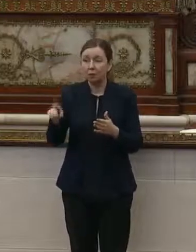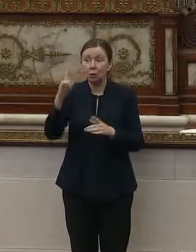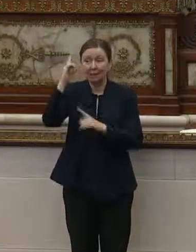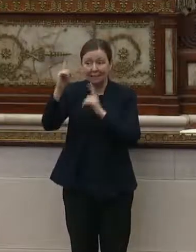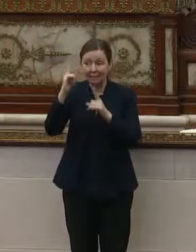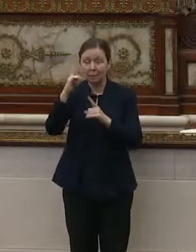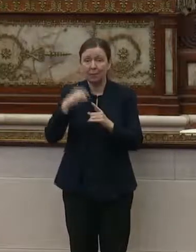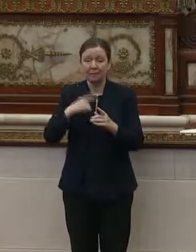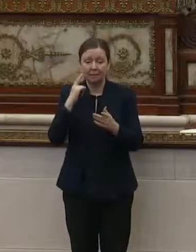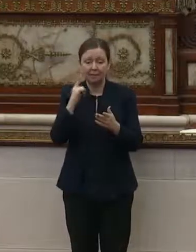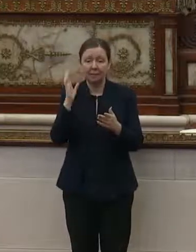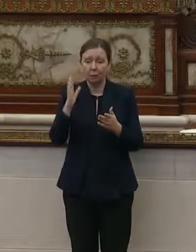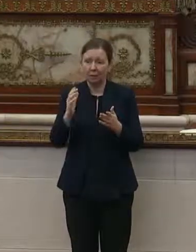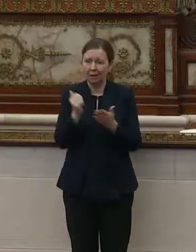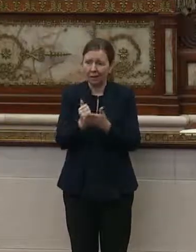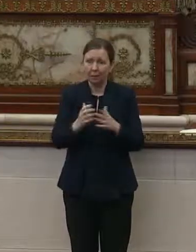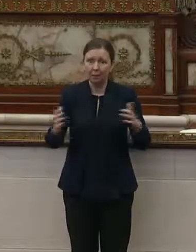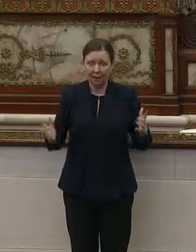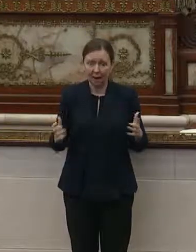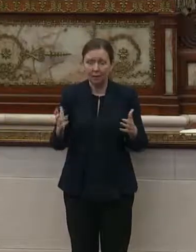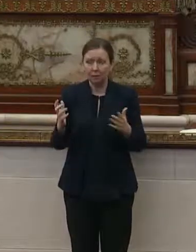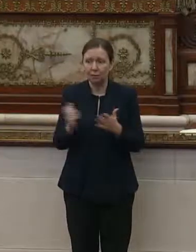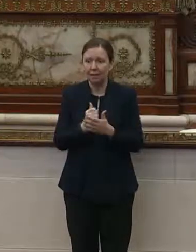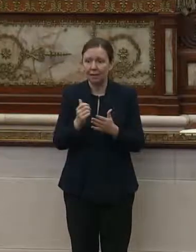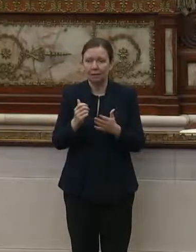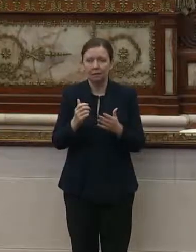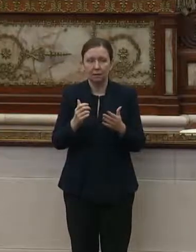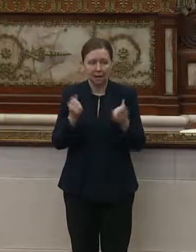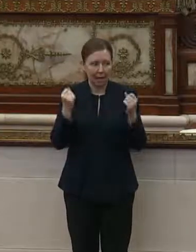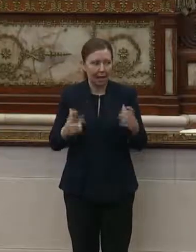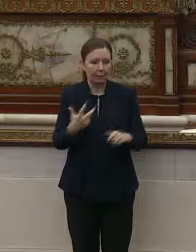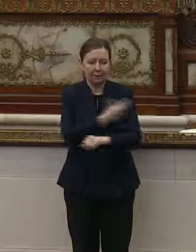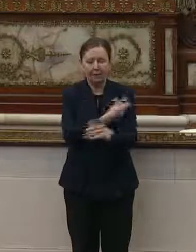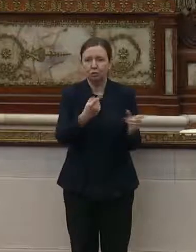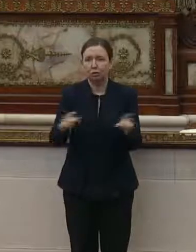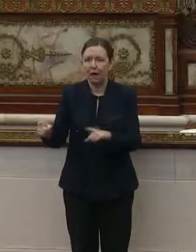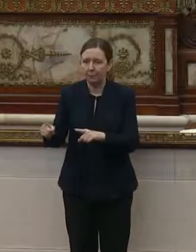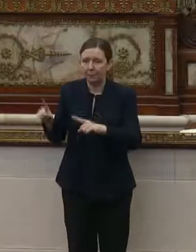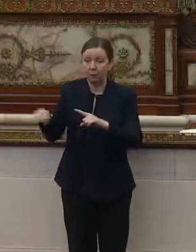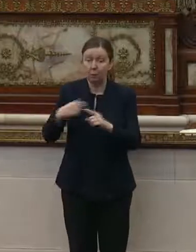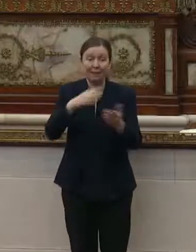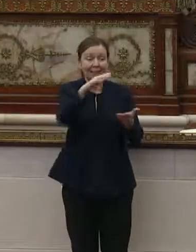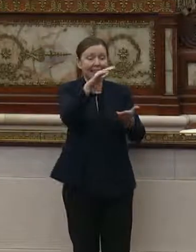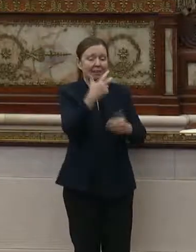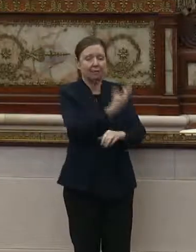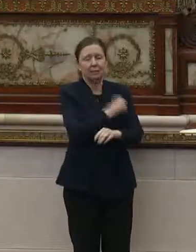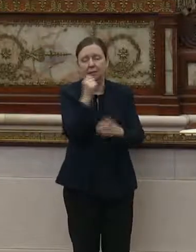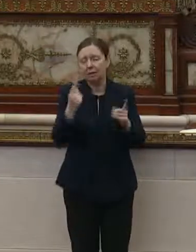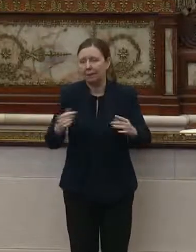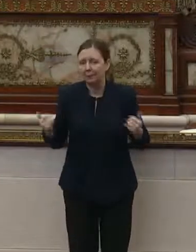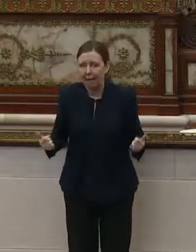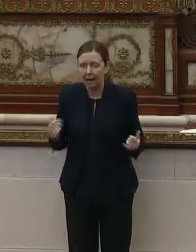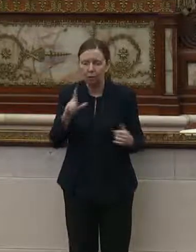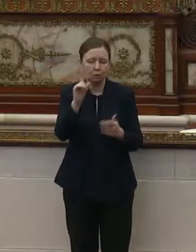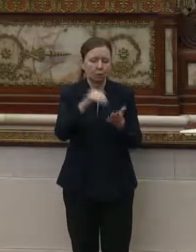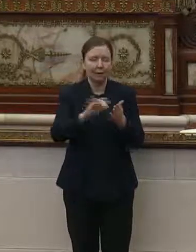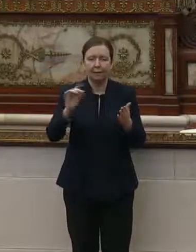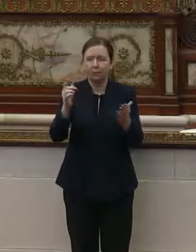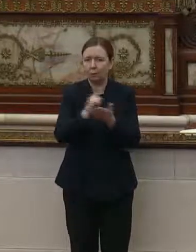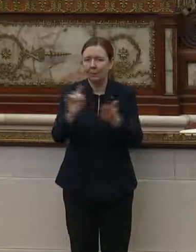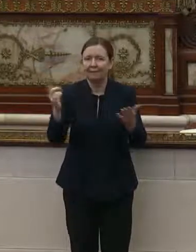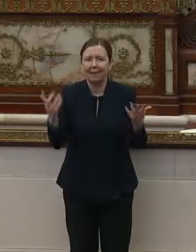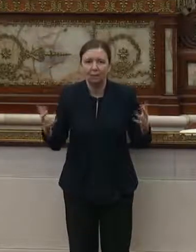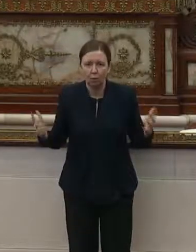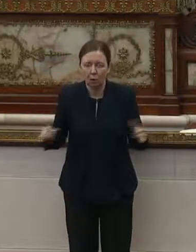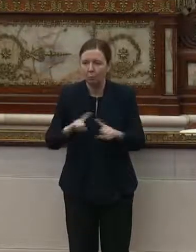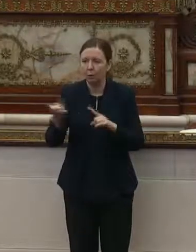I think it would go a long way to getting the volume of vaccinations out. Once we get the vaccines, this is not going to happen now because we have 20,000 a week. But